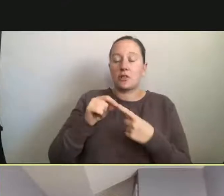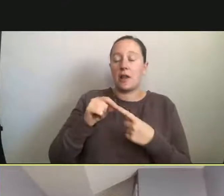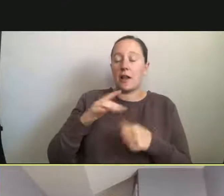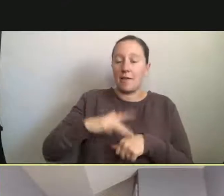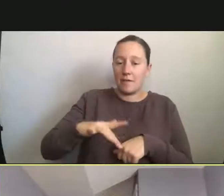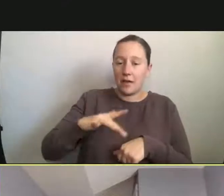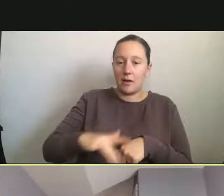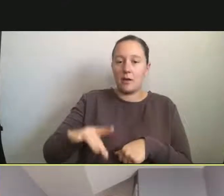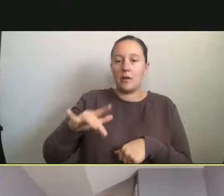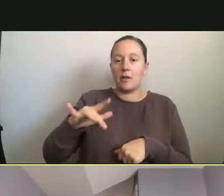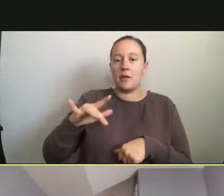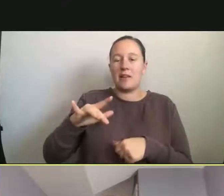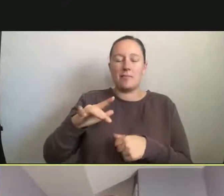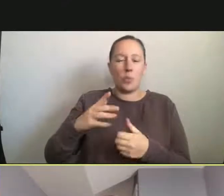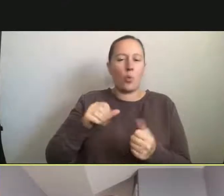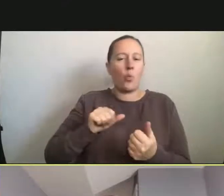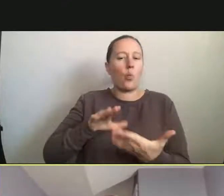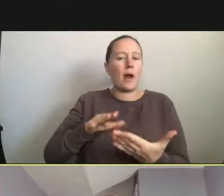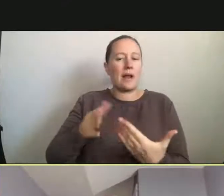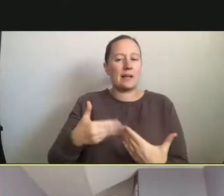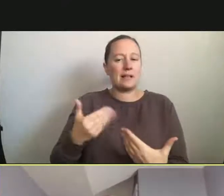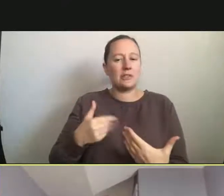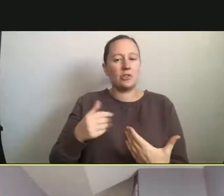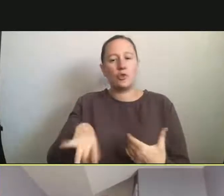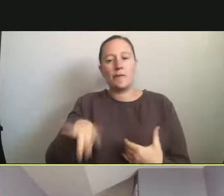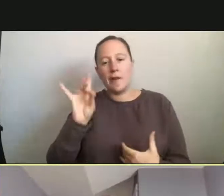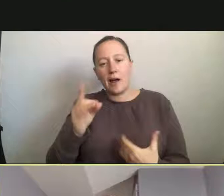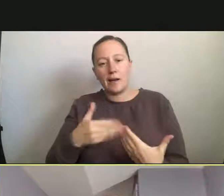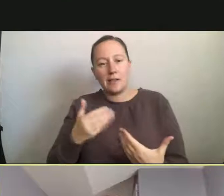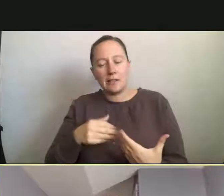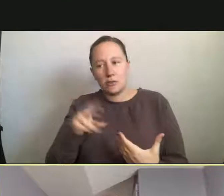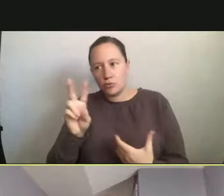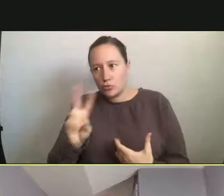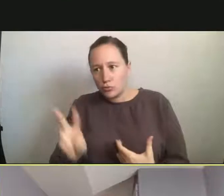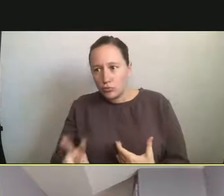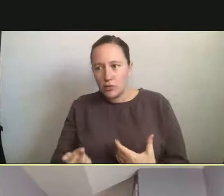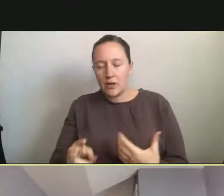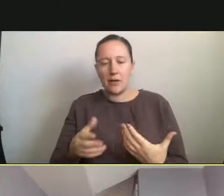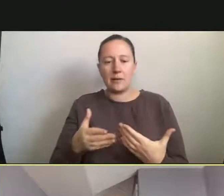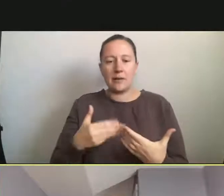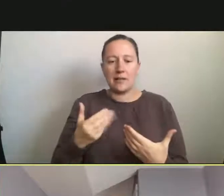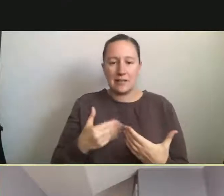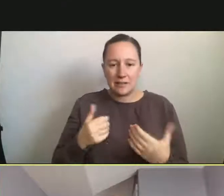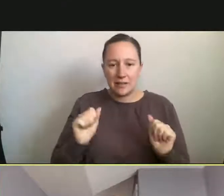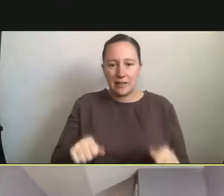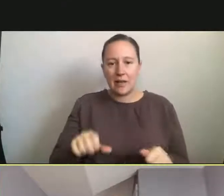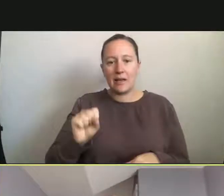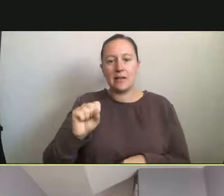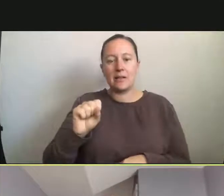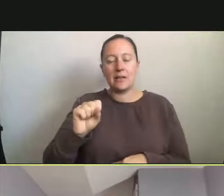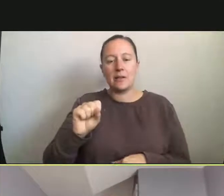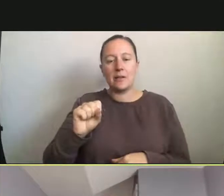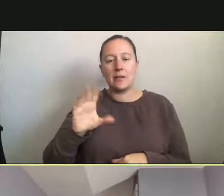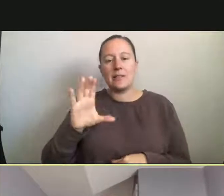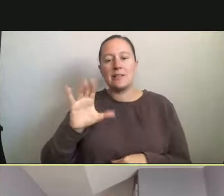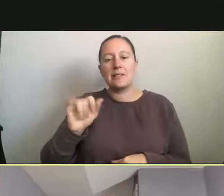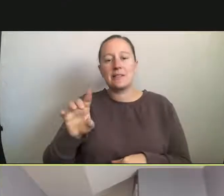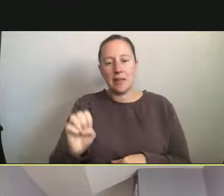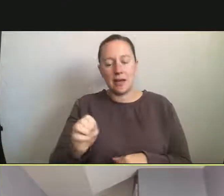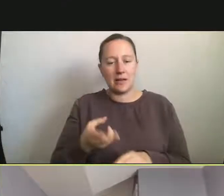available in a form that is findable, accessible, interoperable, and citable, increases the opportunities